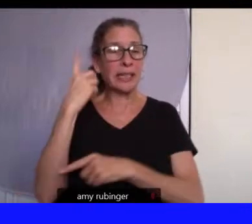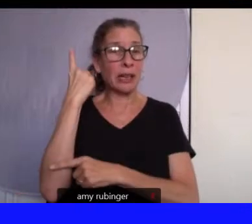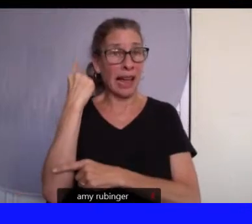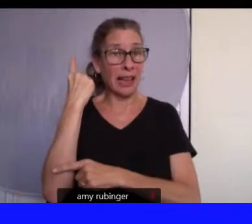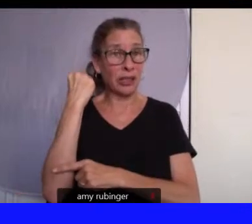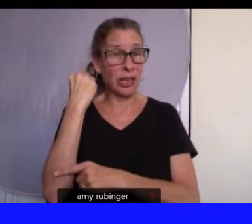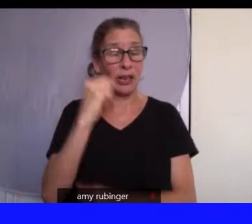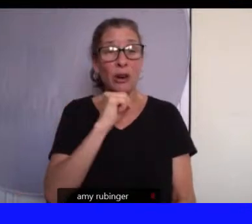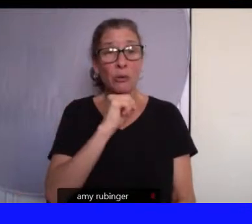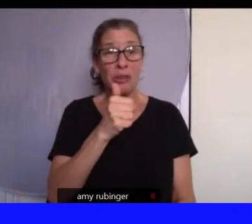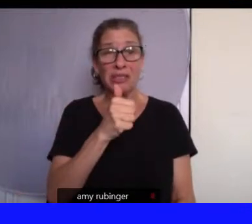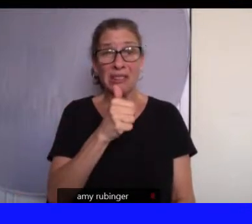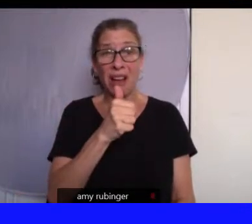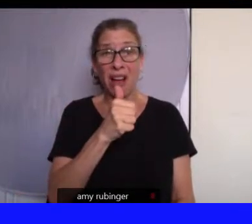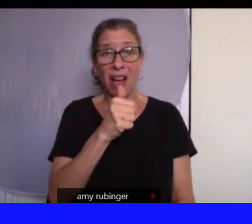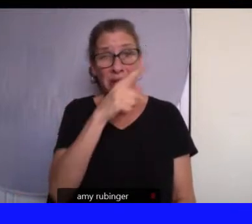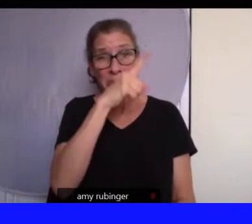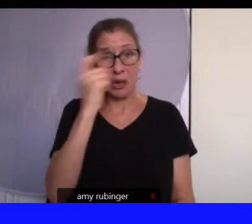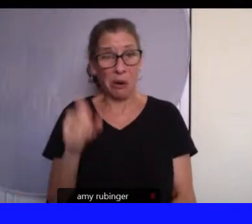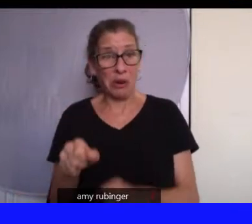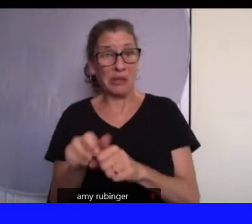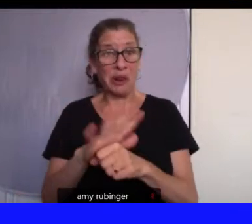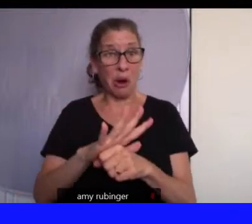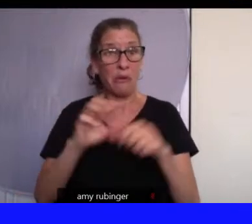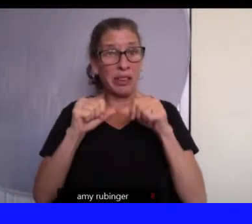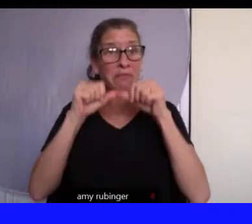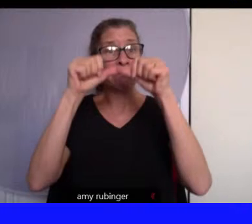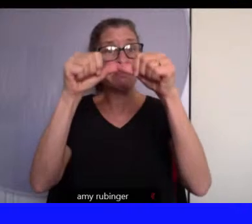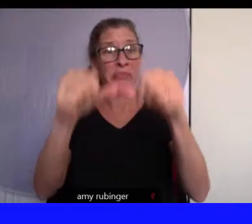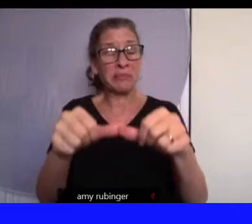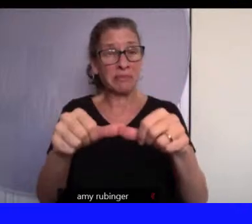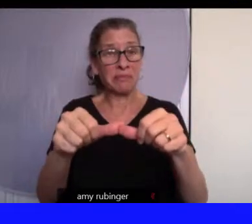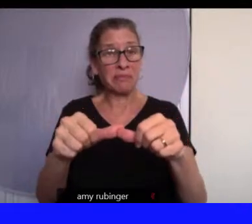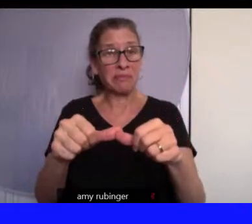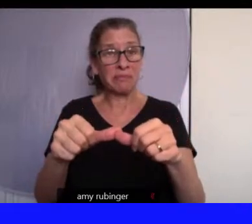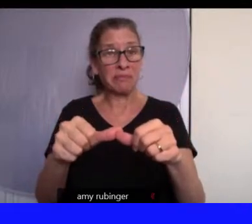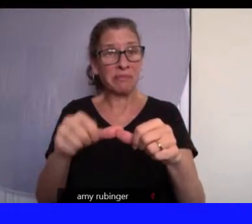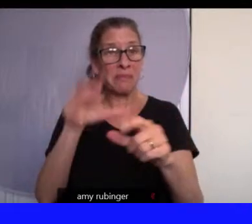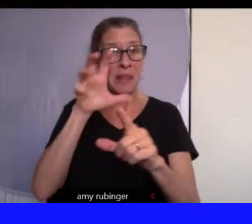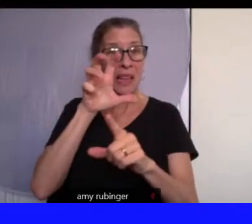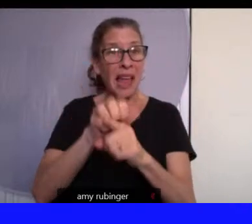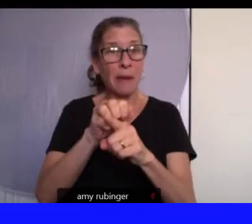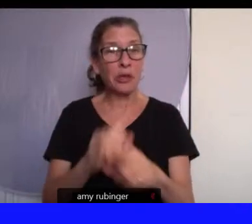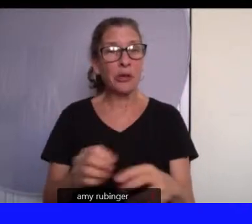question. So you said earlier that the 40%,